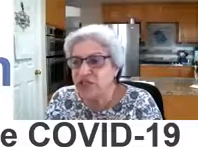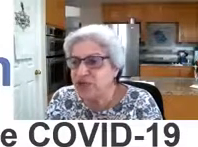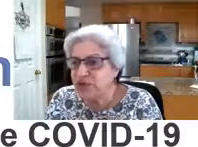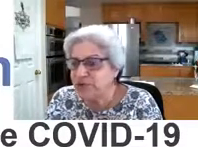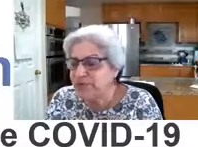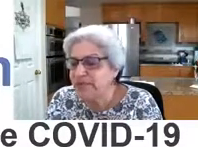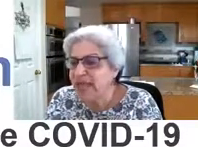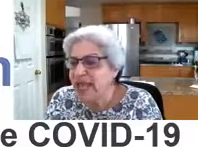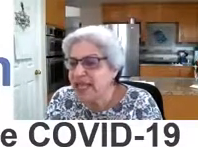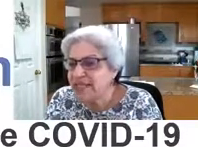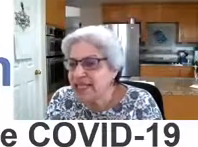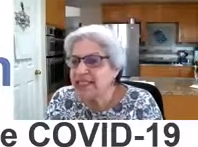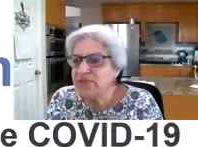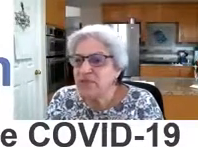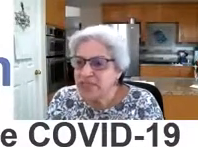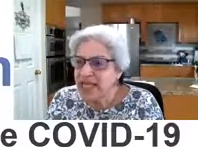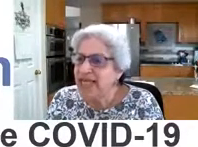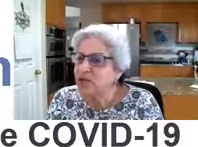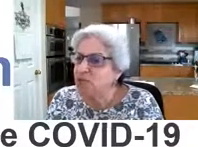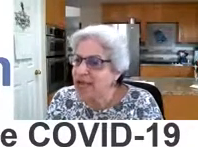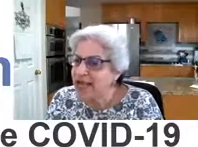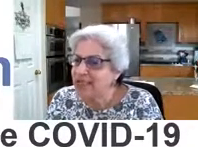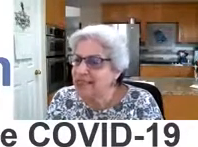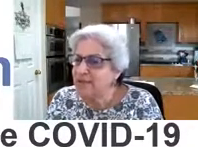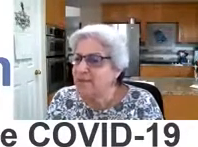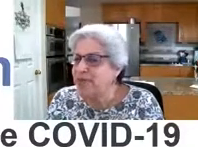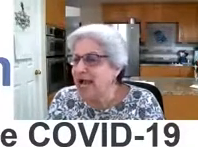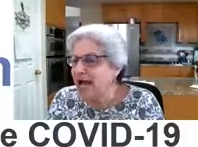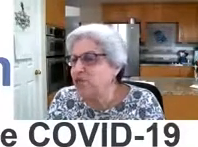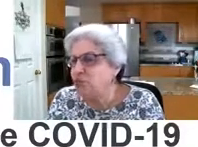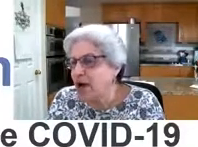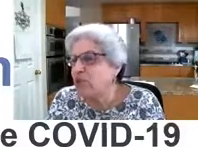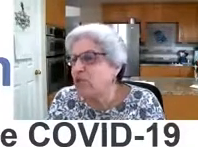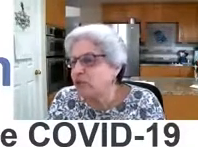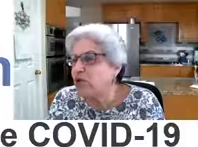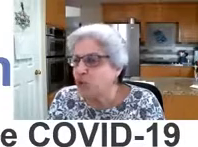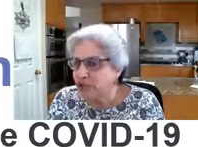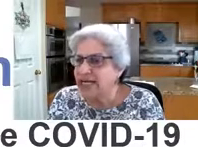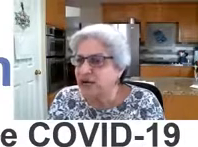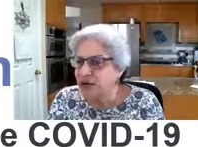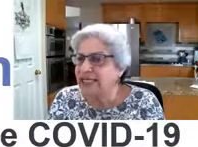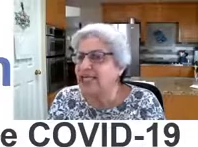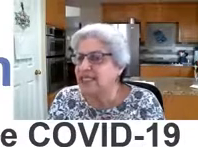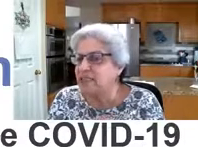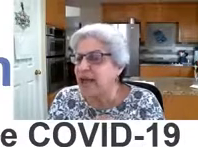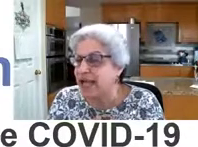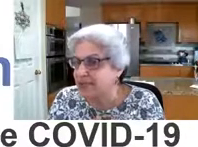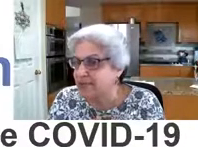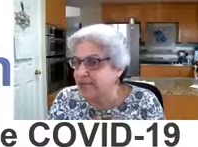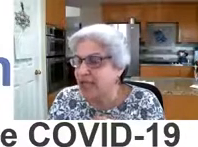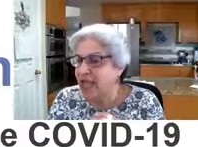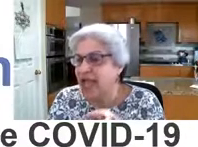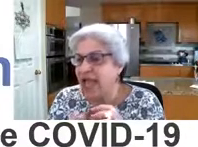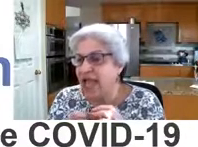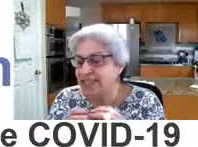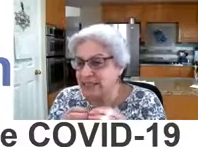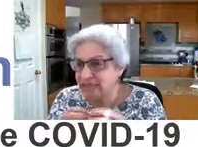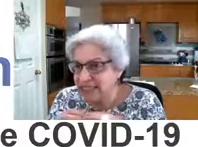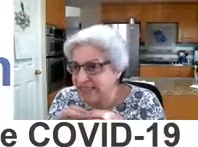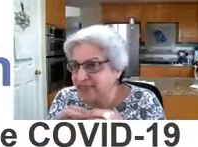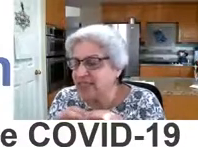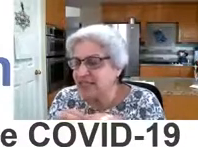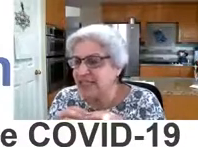SARS-CoV-2 is that it's mutating in ways beyond what we would ordinarily expect.